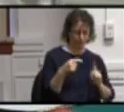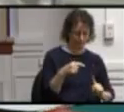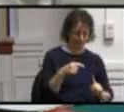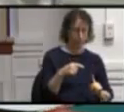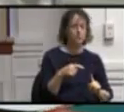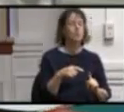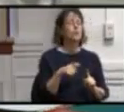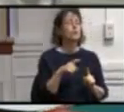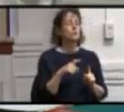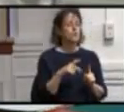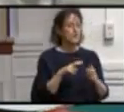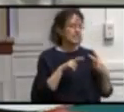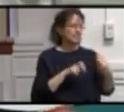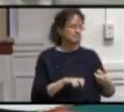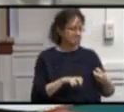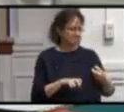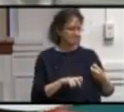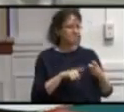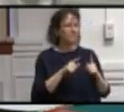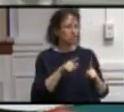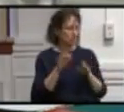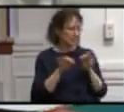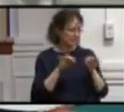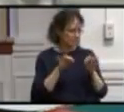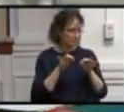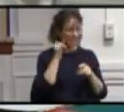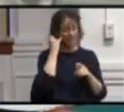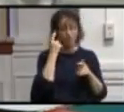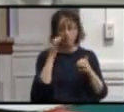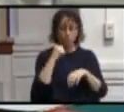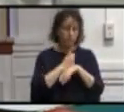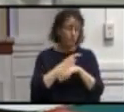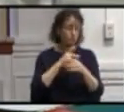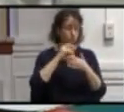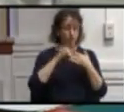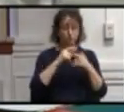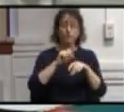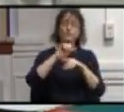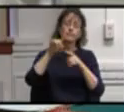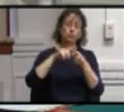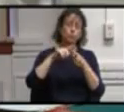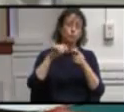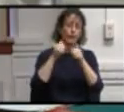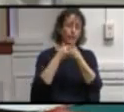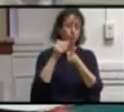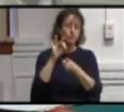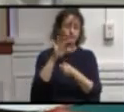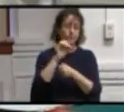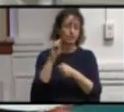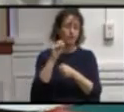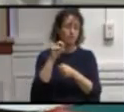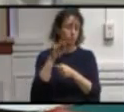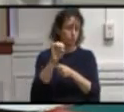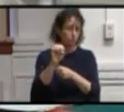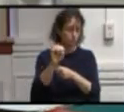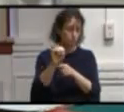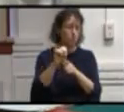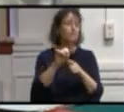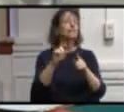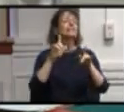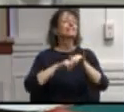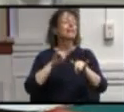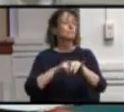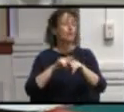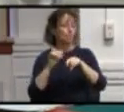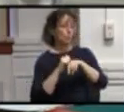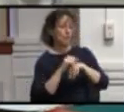it goes to the Agency of Commerce, it goes to MEPC, the other board, and at the same time it's going to go to BDCC,